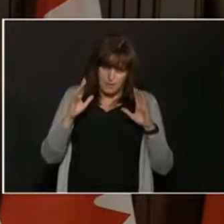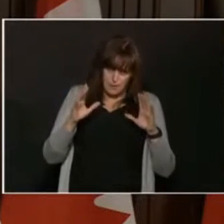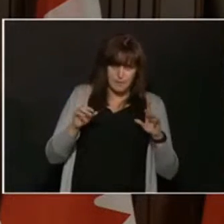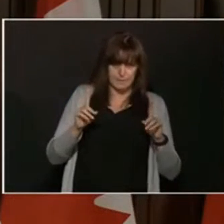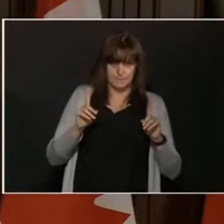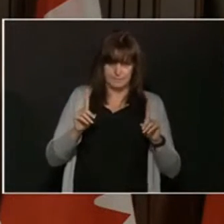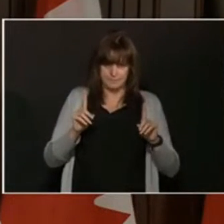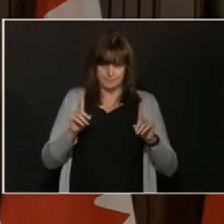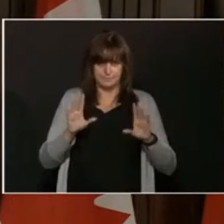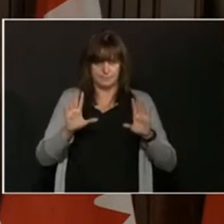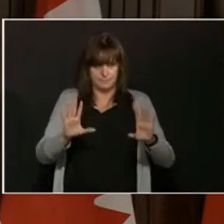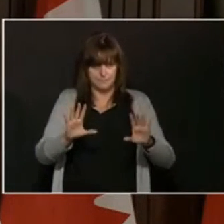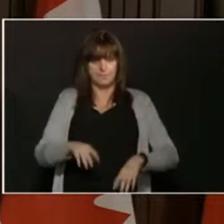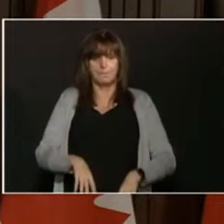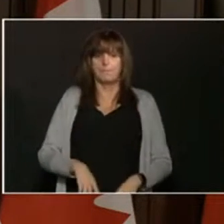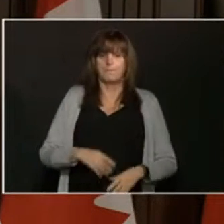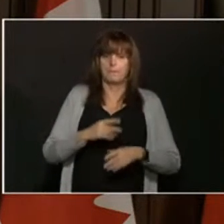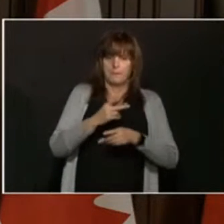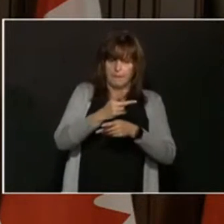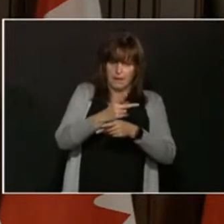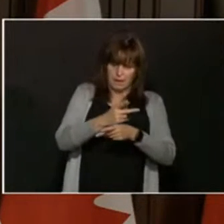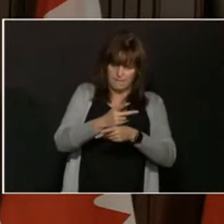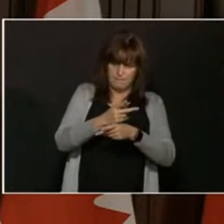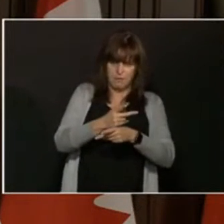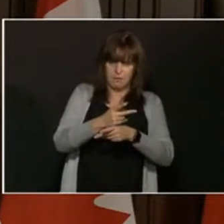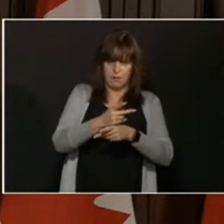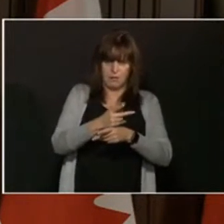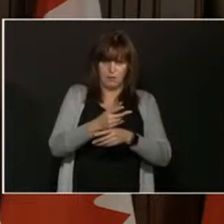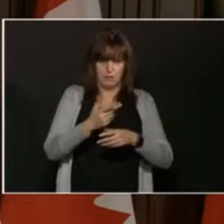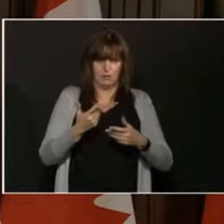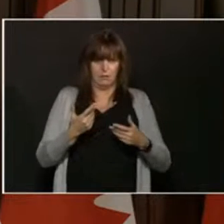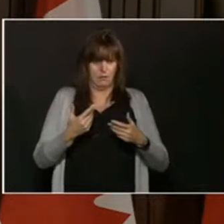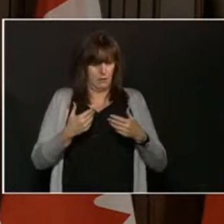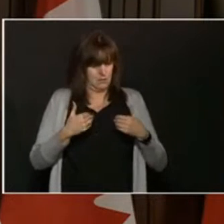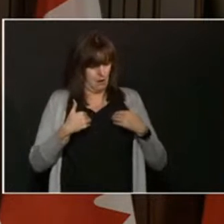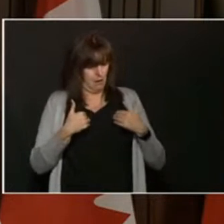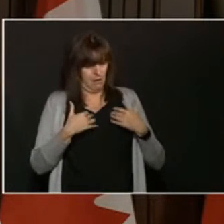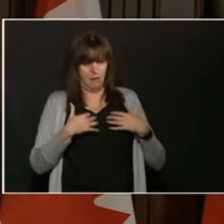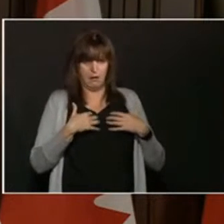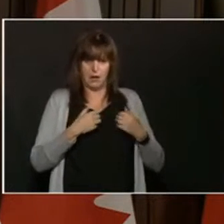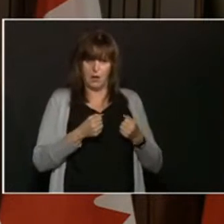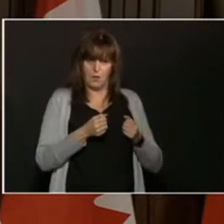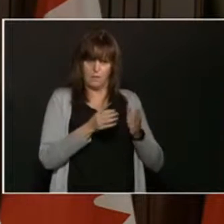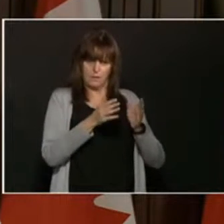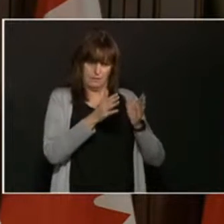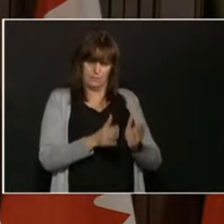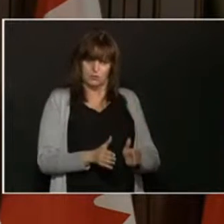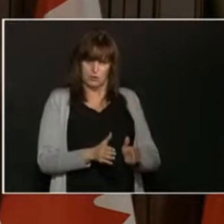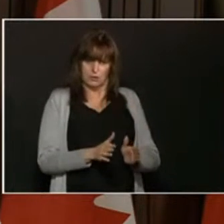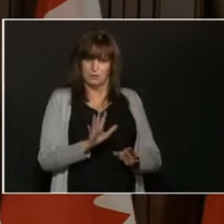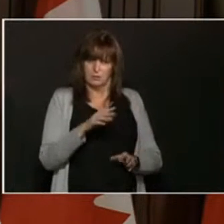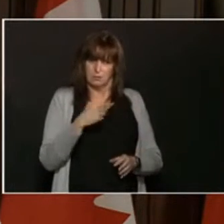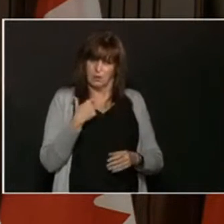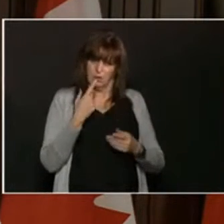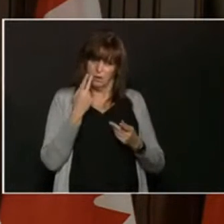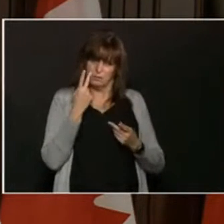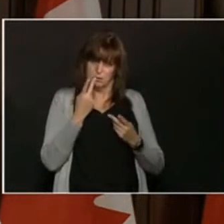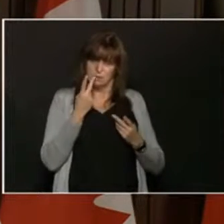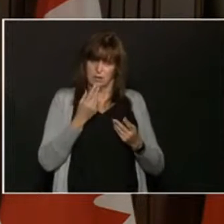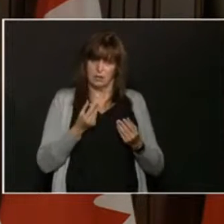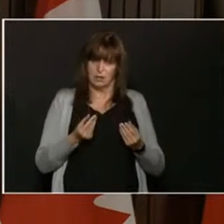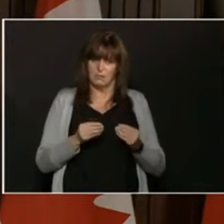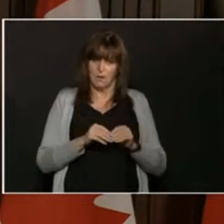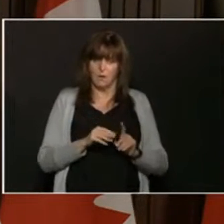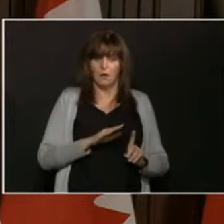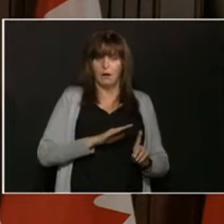might impact a younger, healthy person. We are seeing more morbidity when it comes to folks who, when